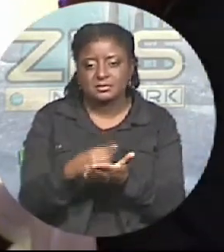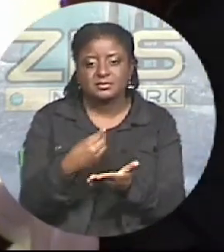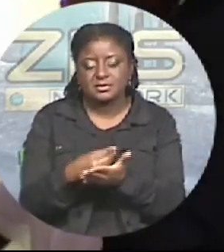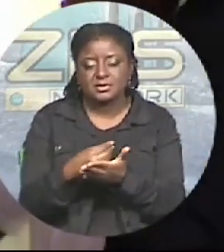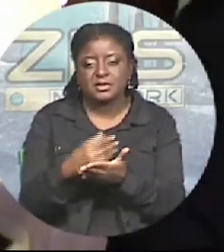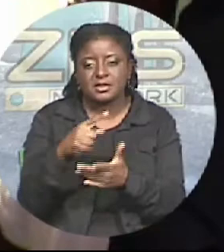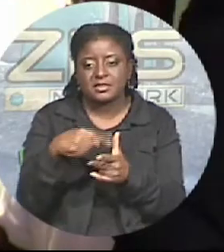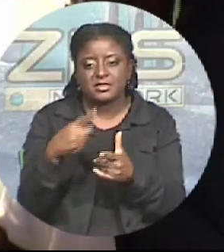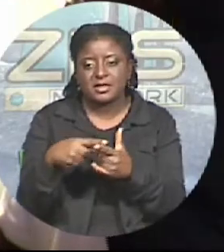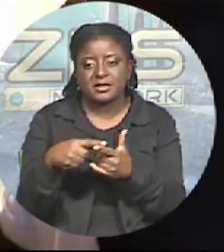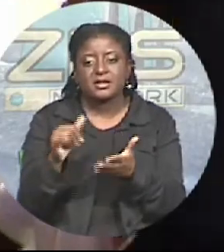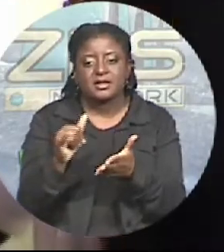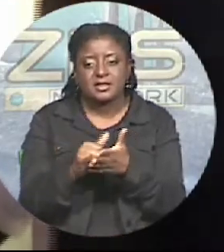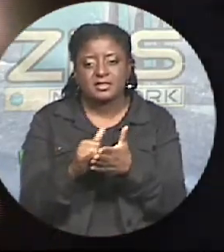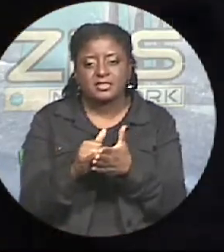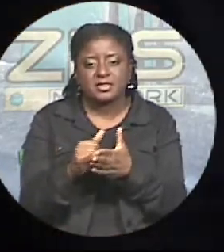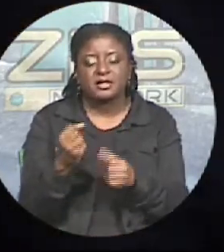be